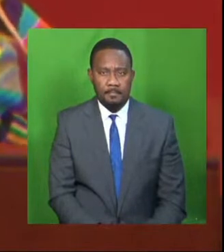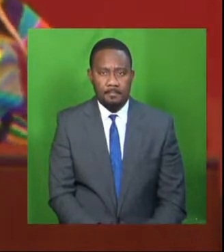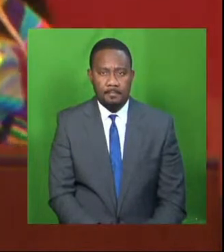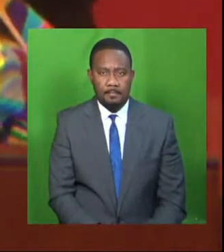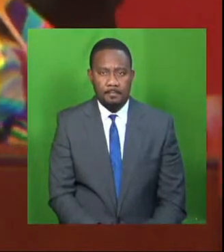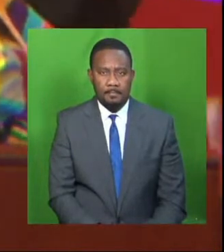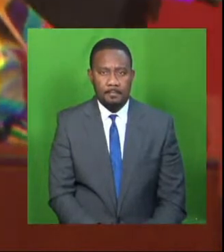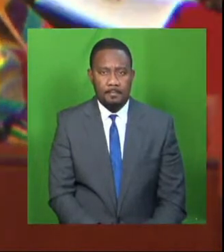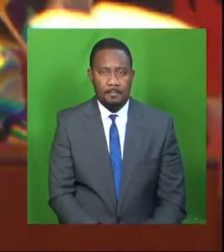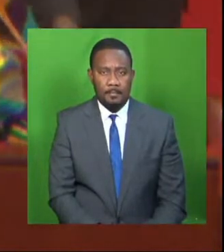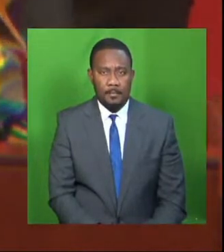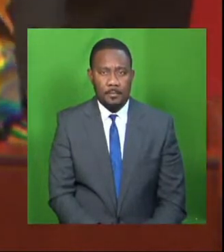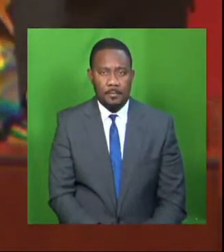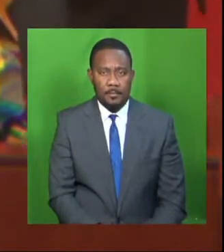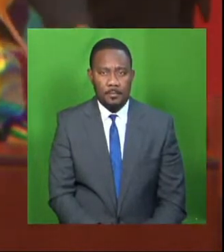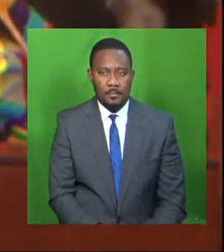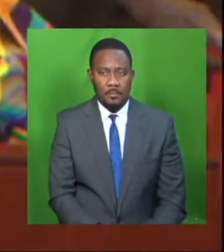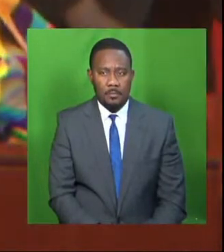this background.